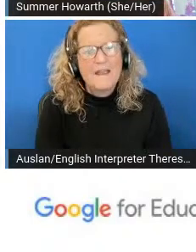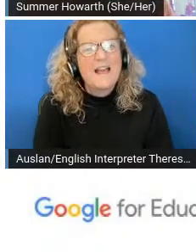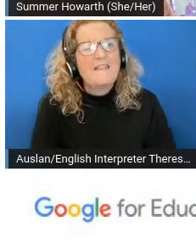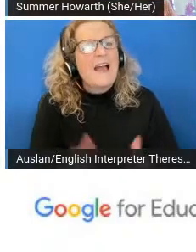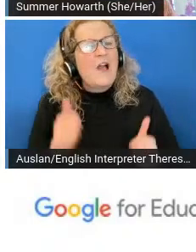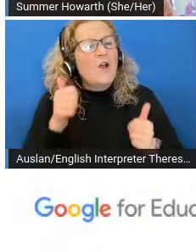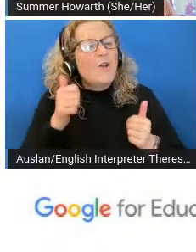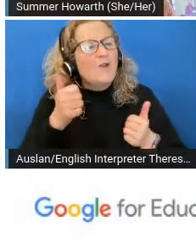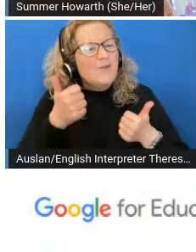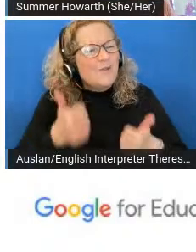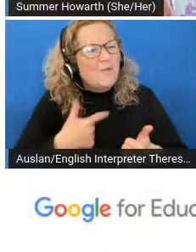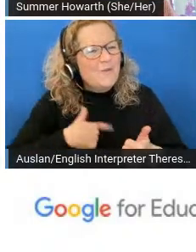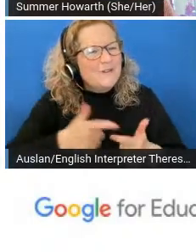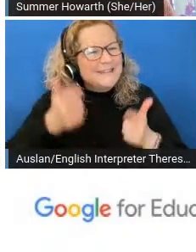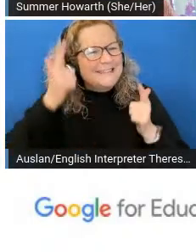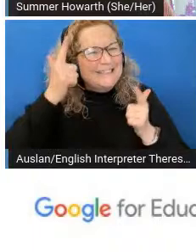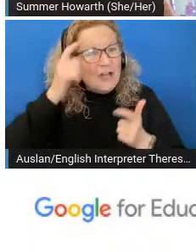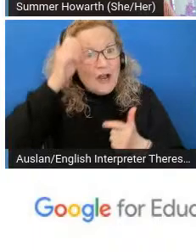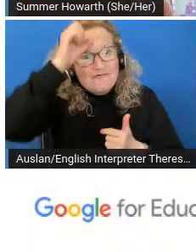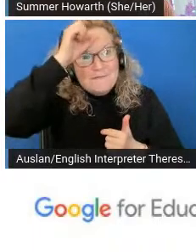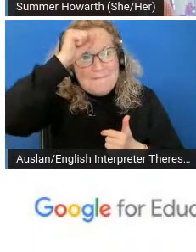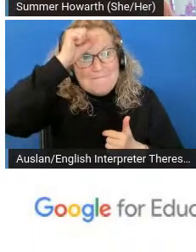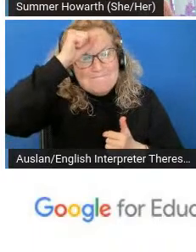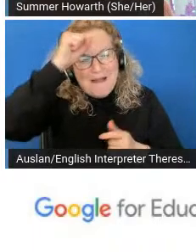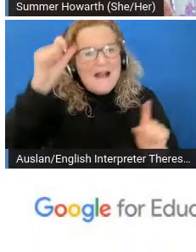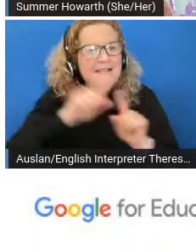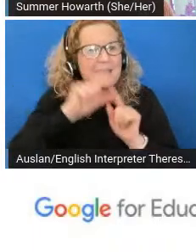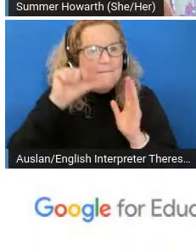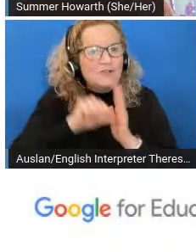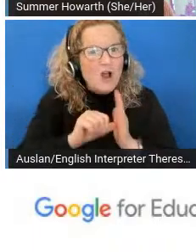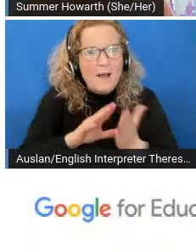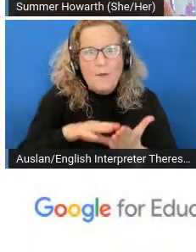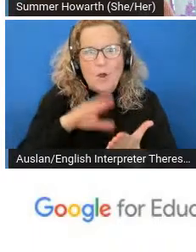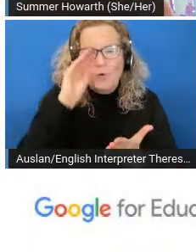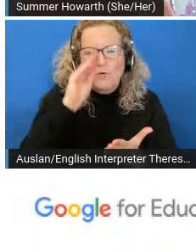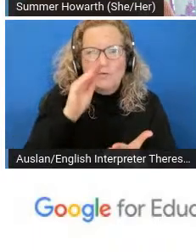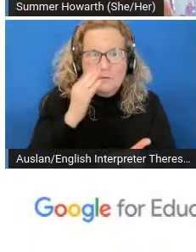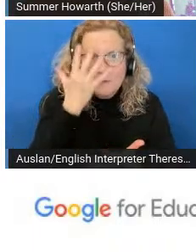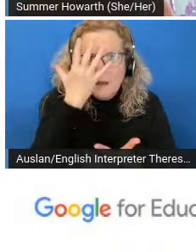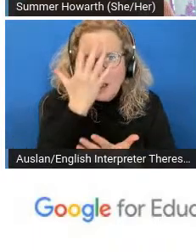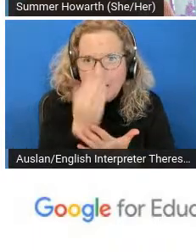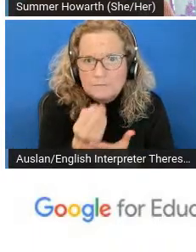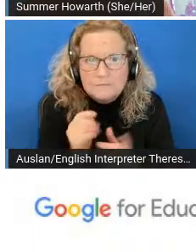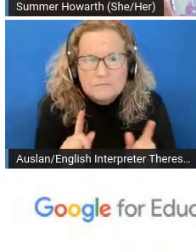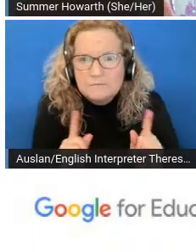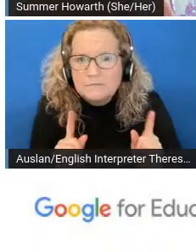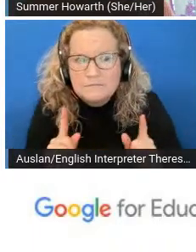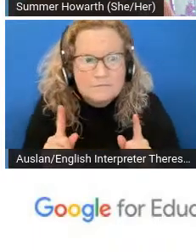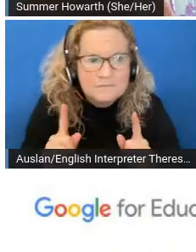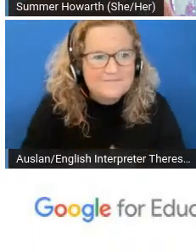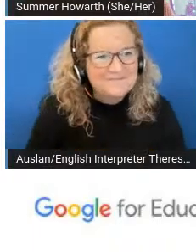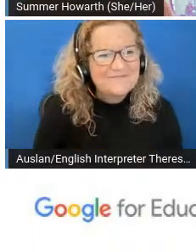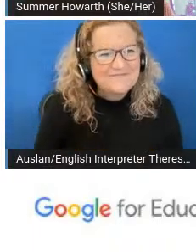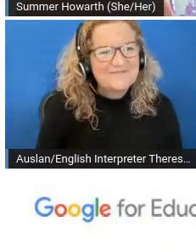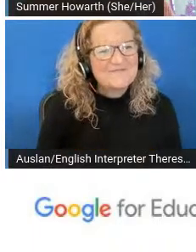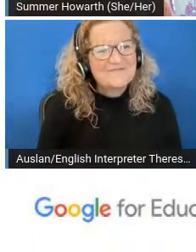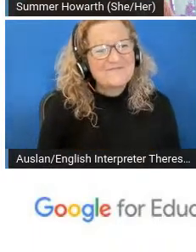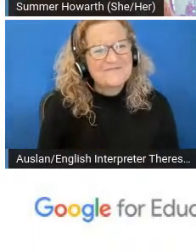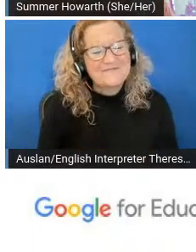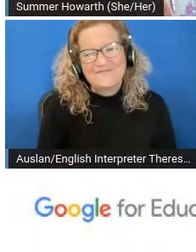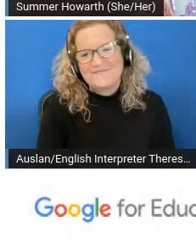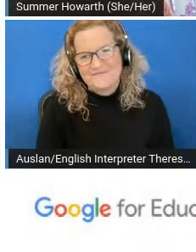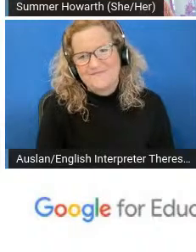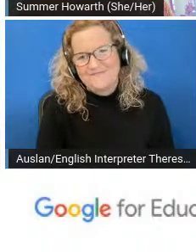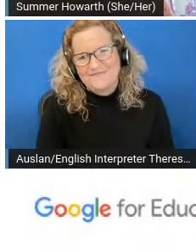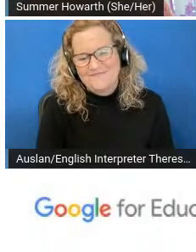and the curiosity of students as well. It's so cute, right? It's so much fun. And so anyway, we'll go